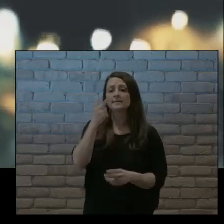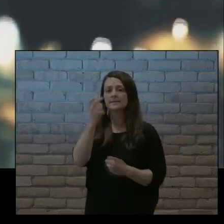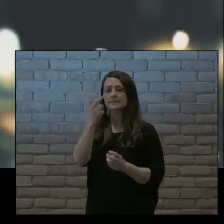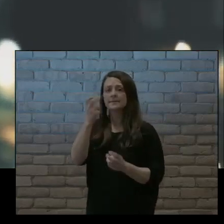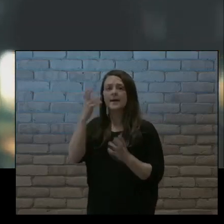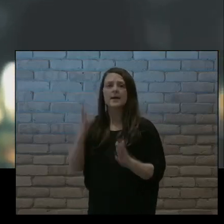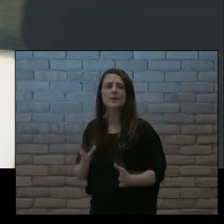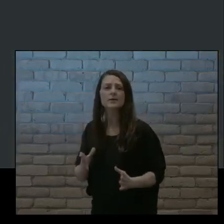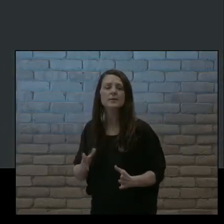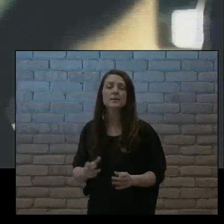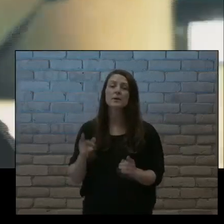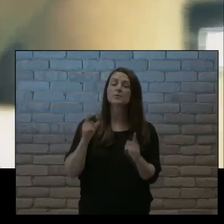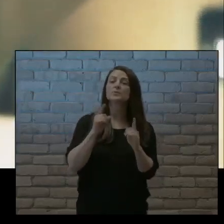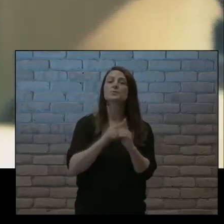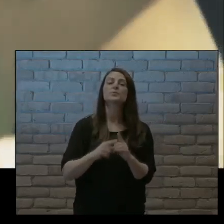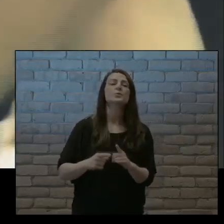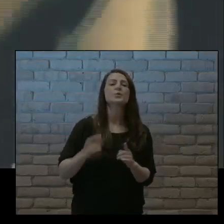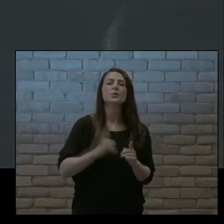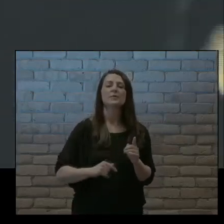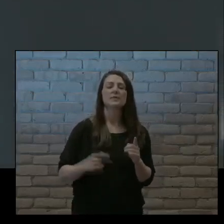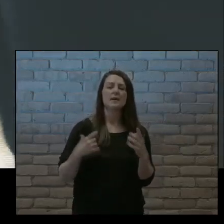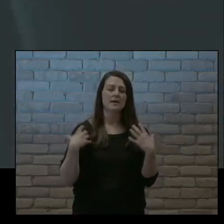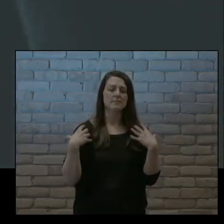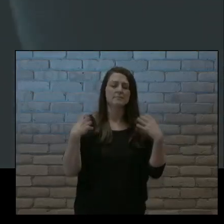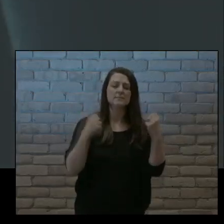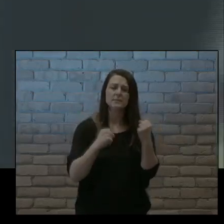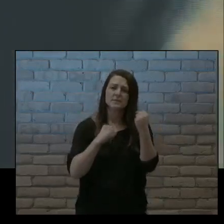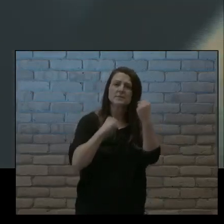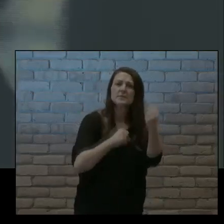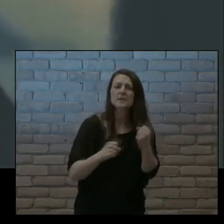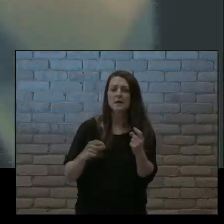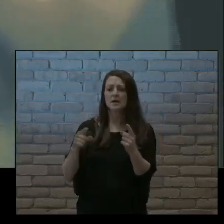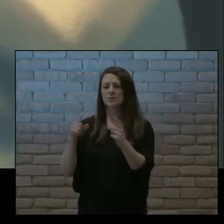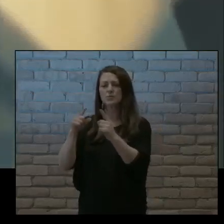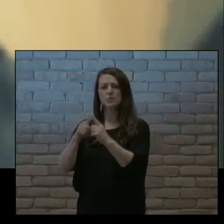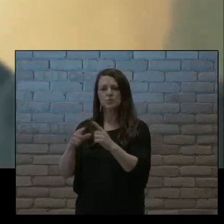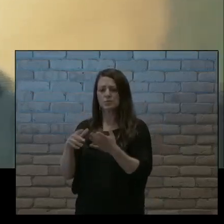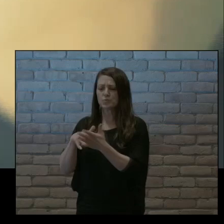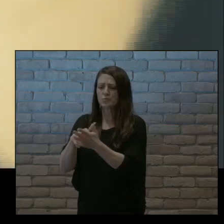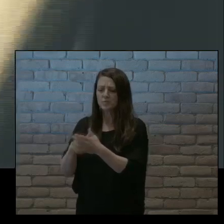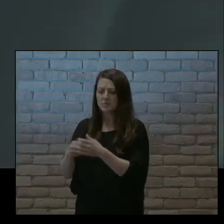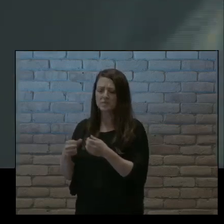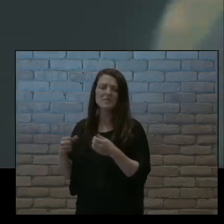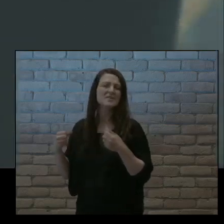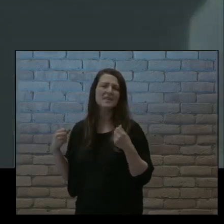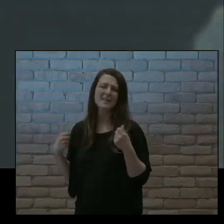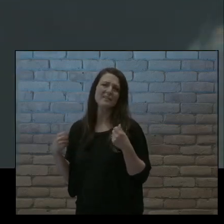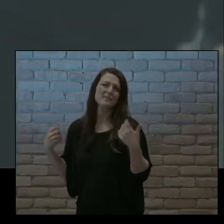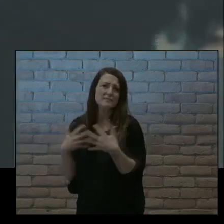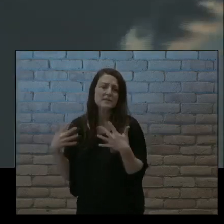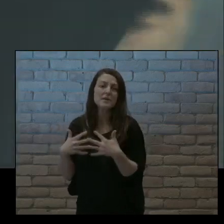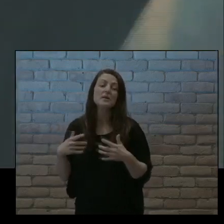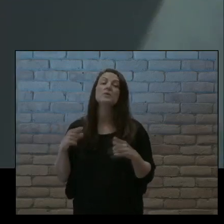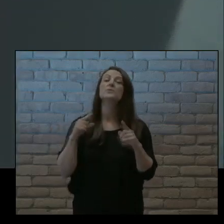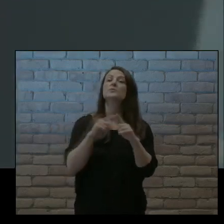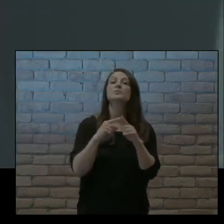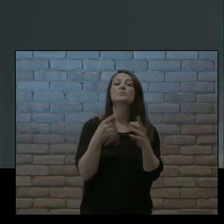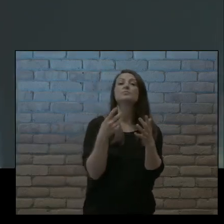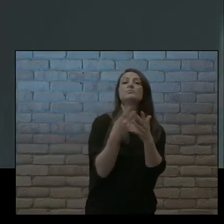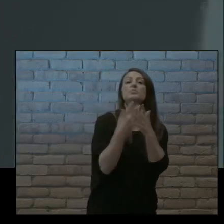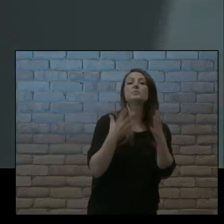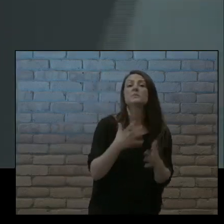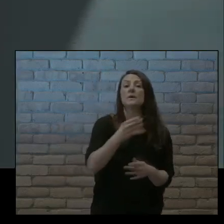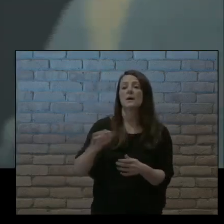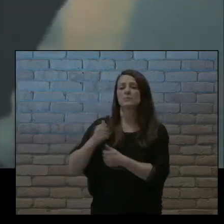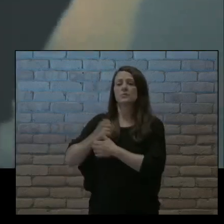doubter, to the hero and the coward, to the prisoner and the soldier, to the young and to